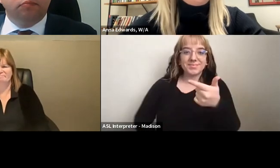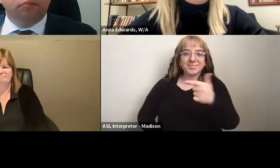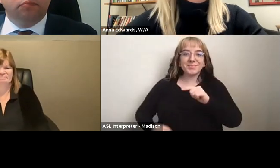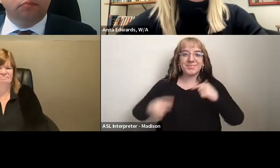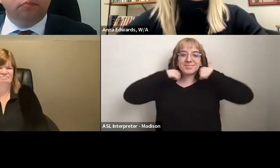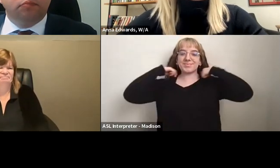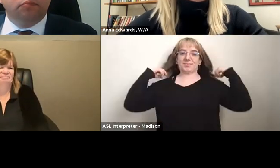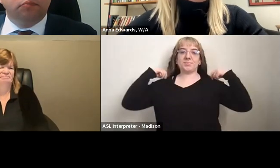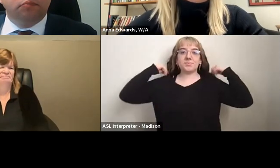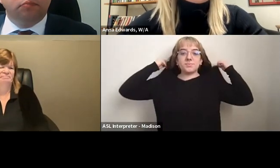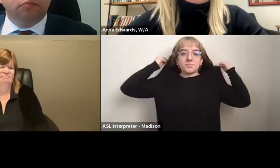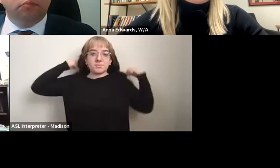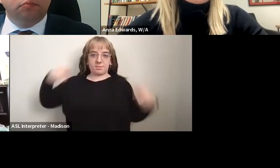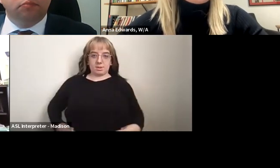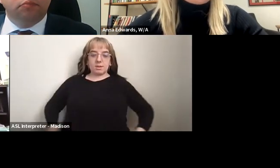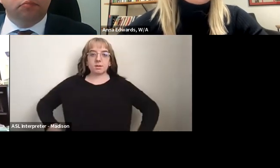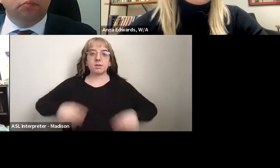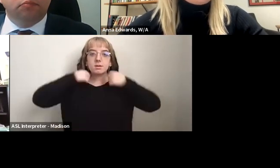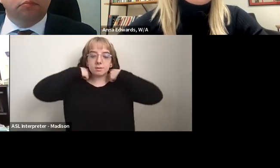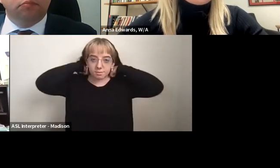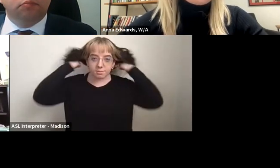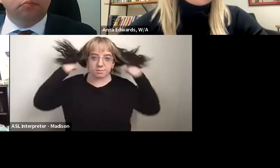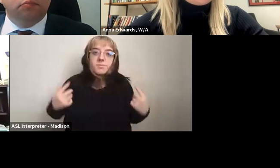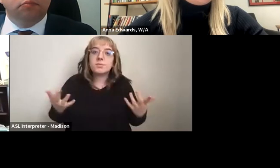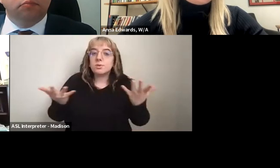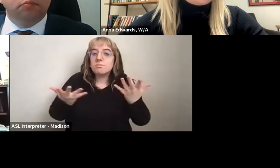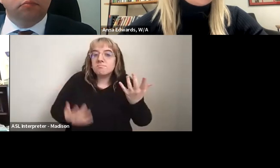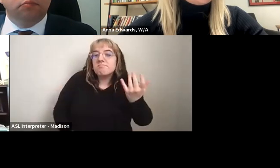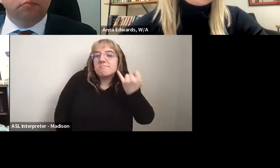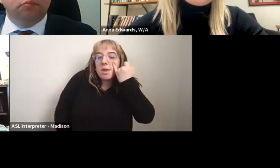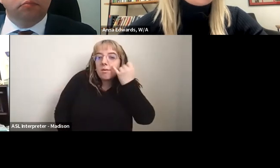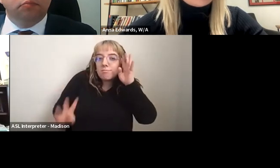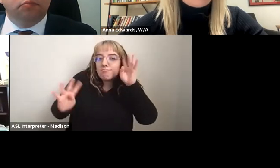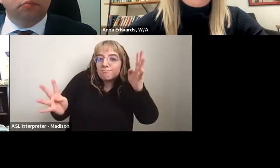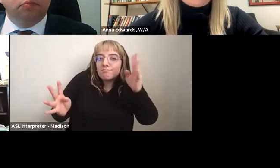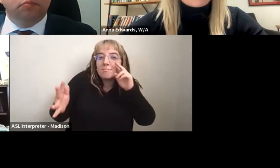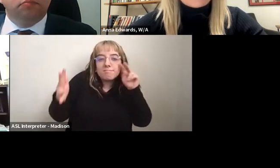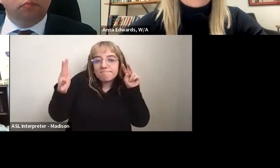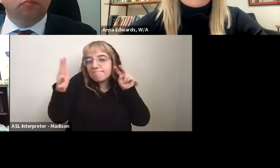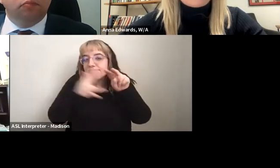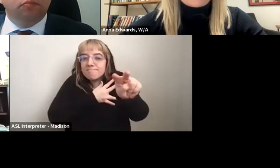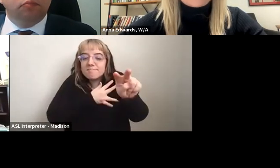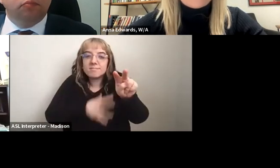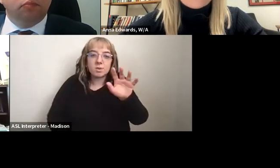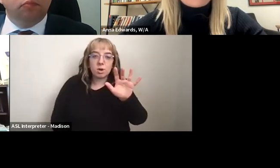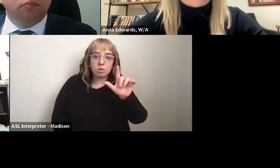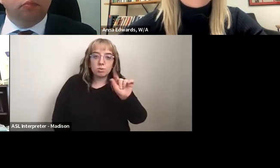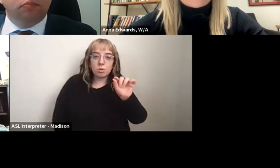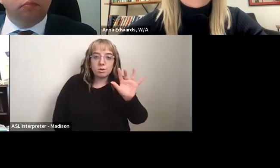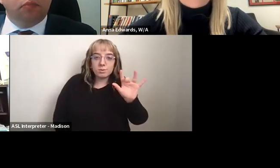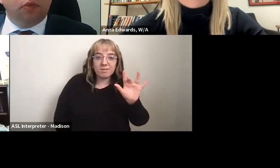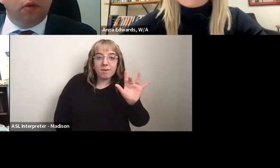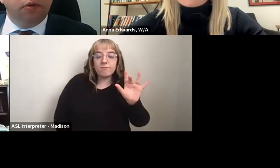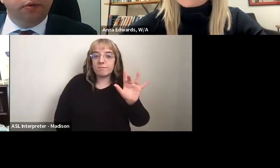about, crystal ball, in 2025. So